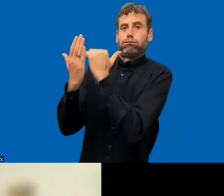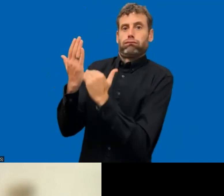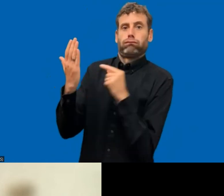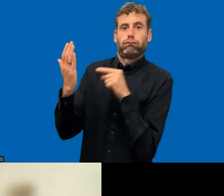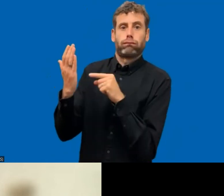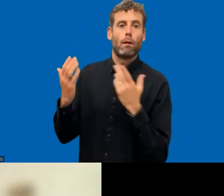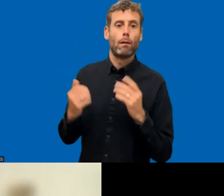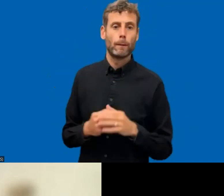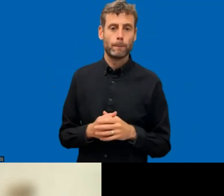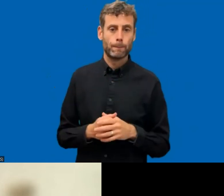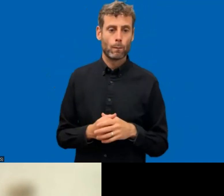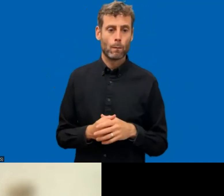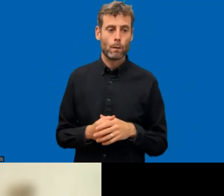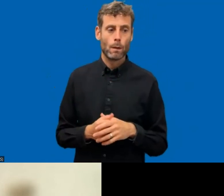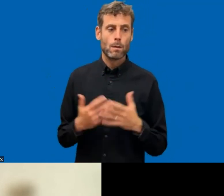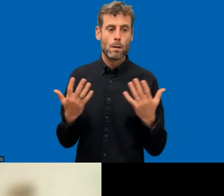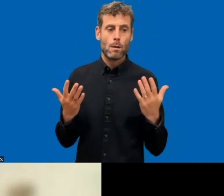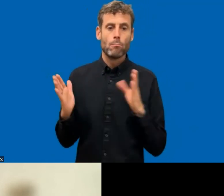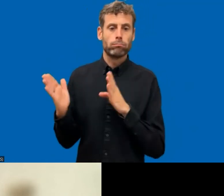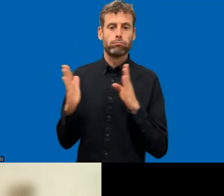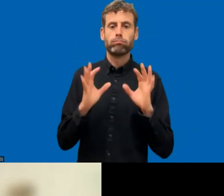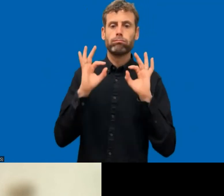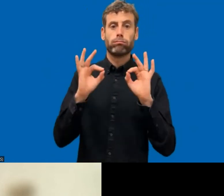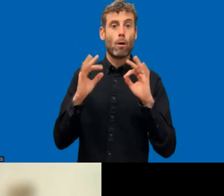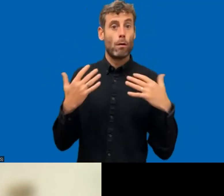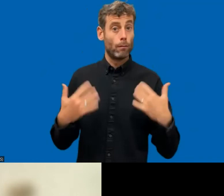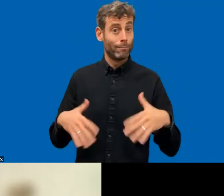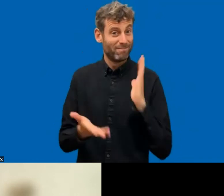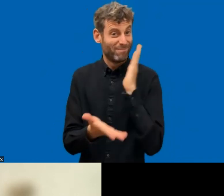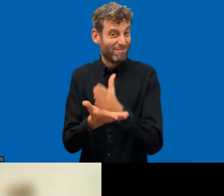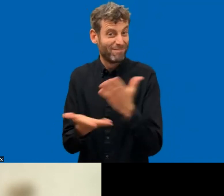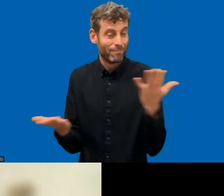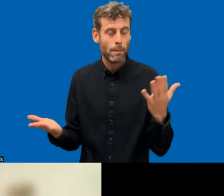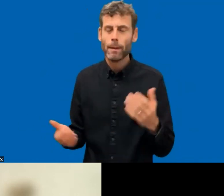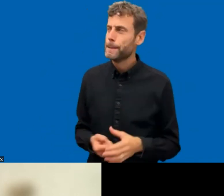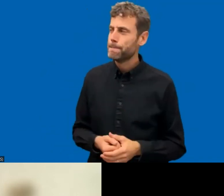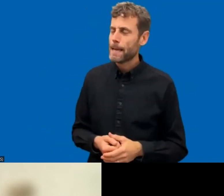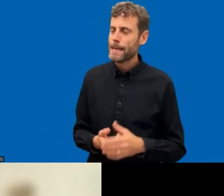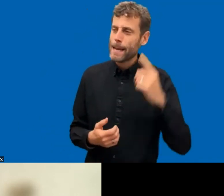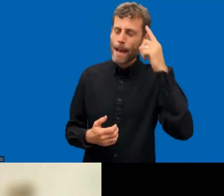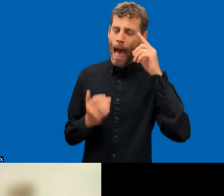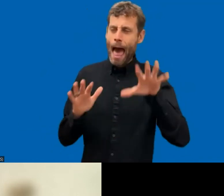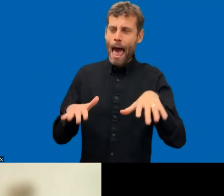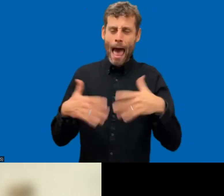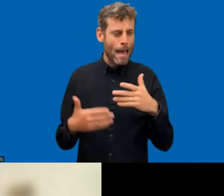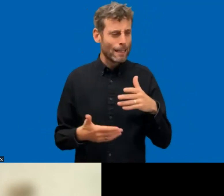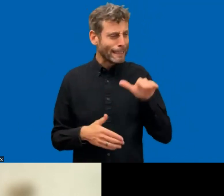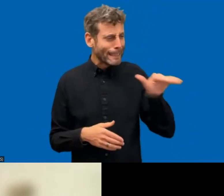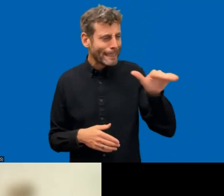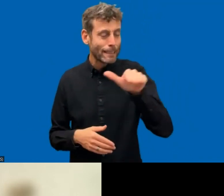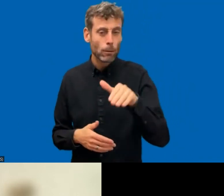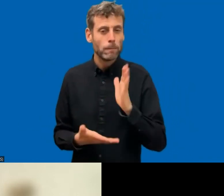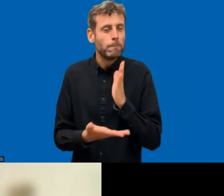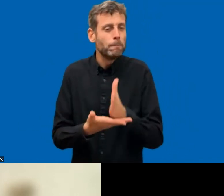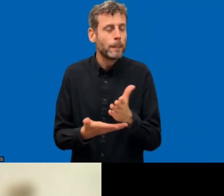course, and something that, well, I don't really know how to make sure more people use it, but it's true that it's not as known